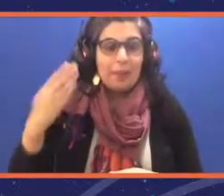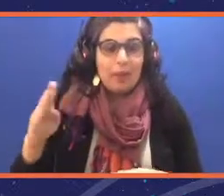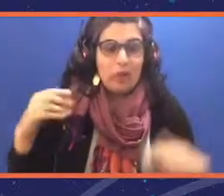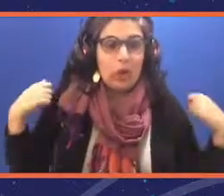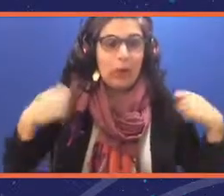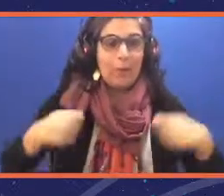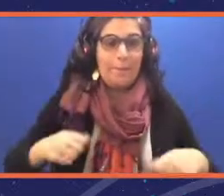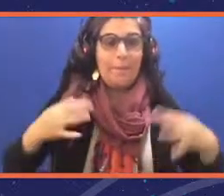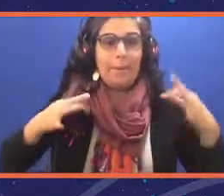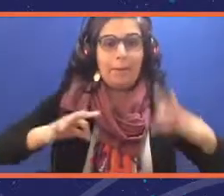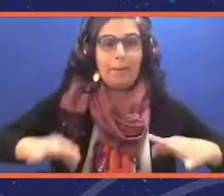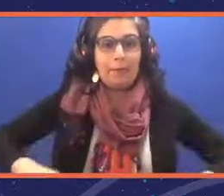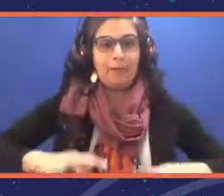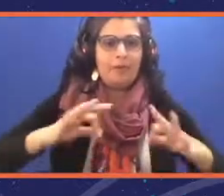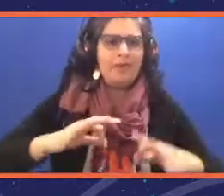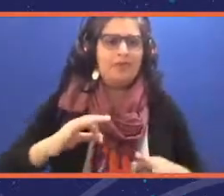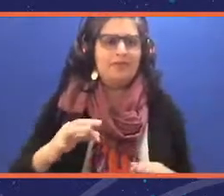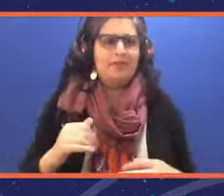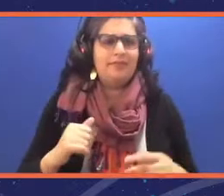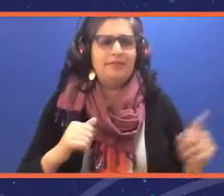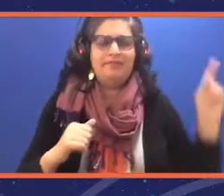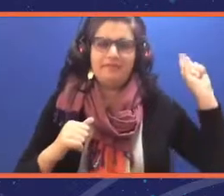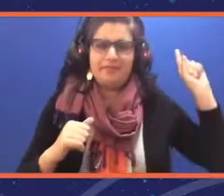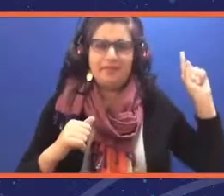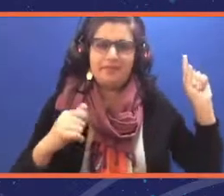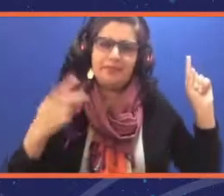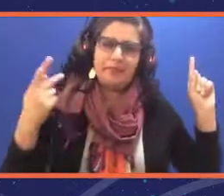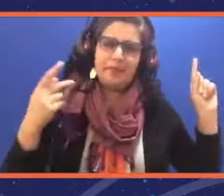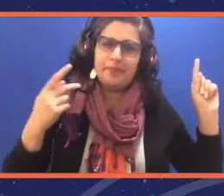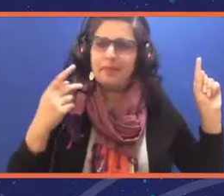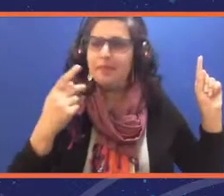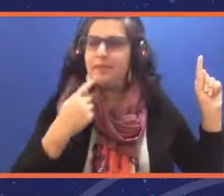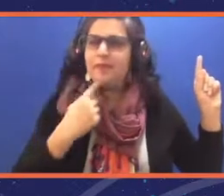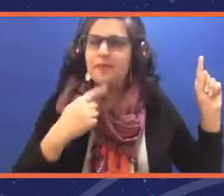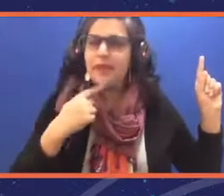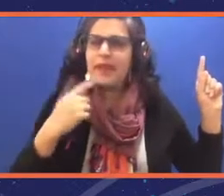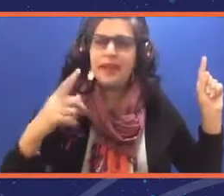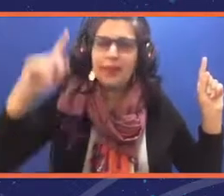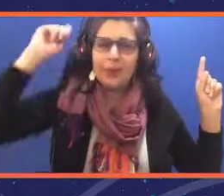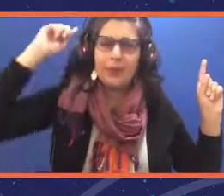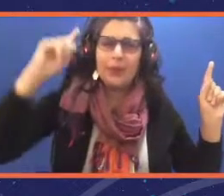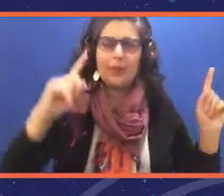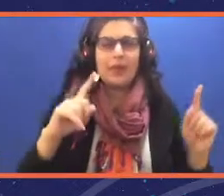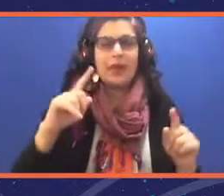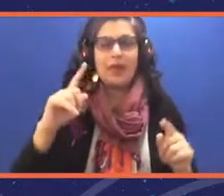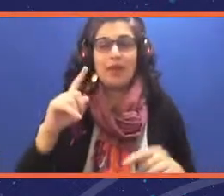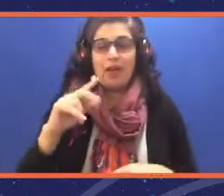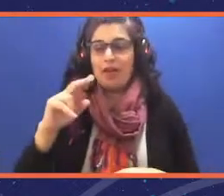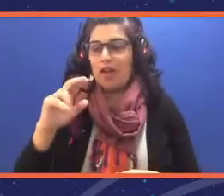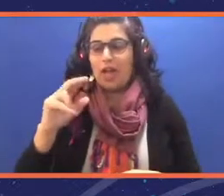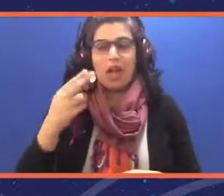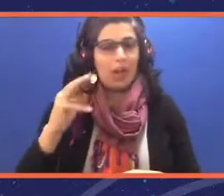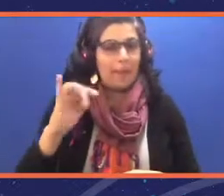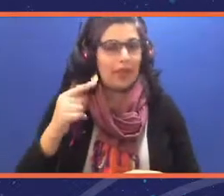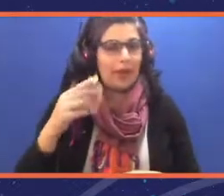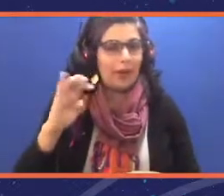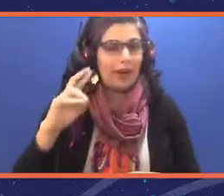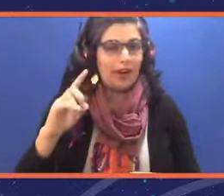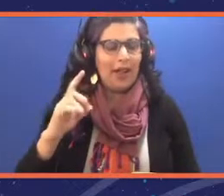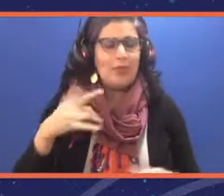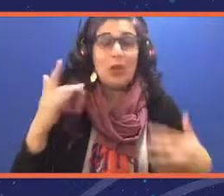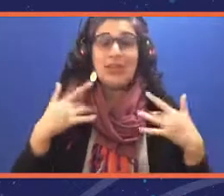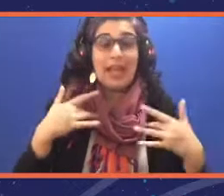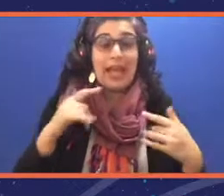pink painting. I guess that's like more of magenta, painting of a hummingbird. And I am also so excited to be here. I even took a shower today. I'm